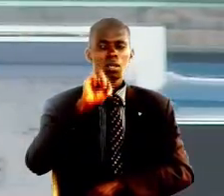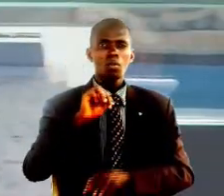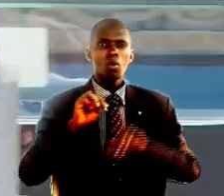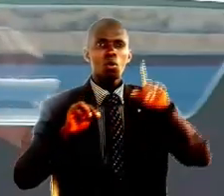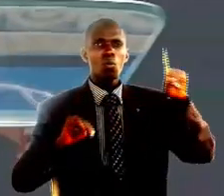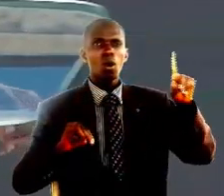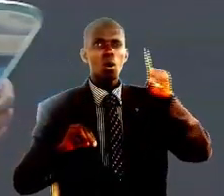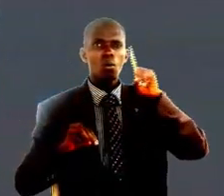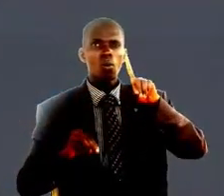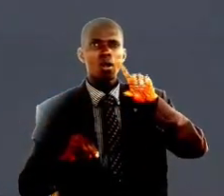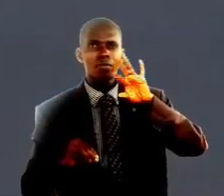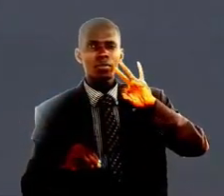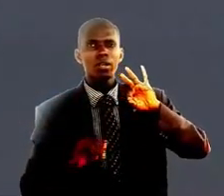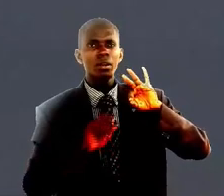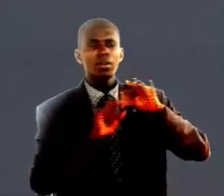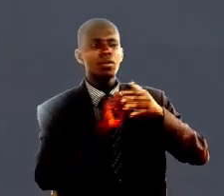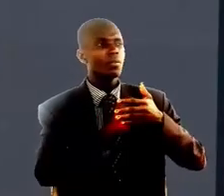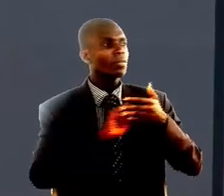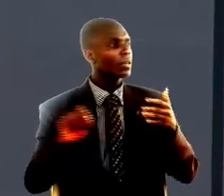63.